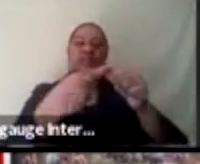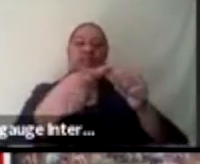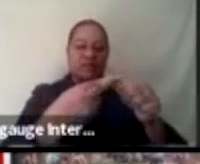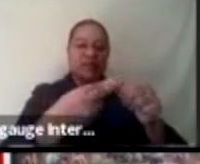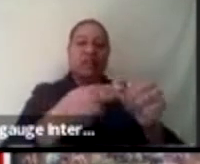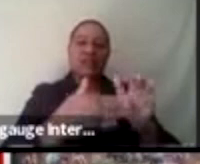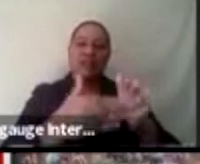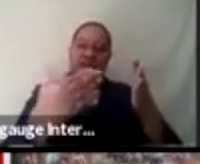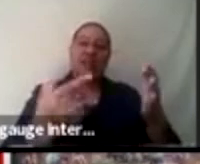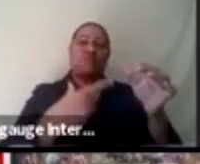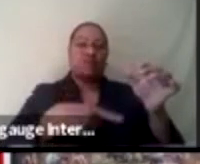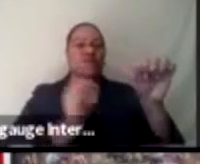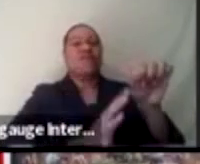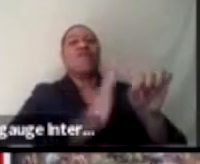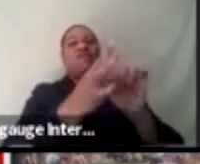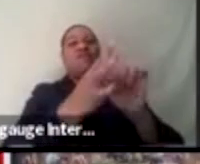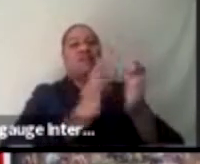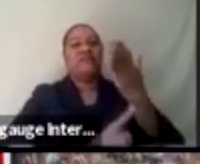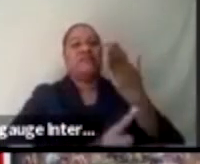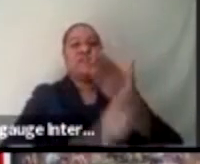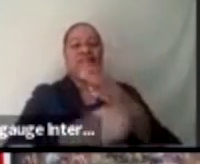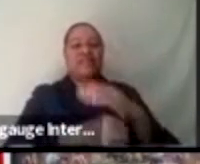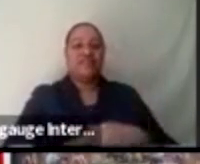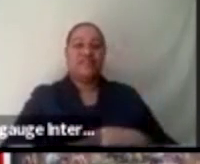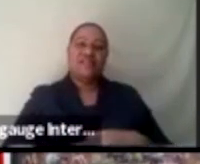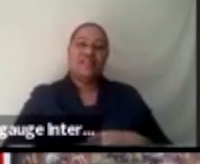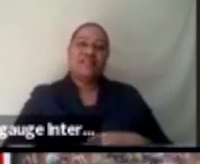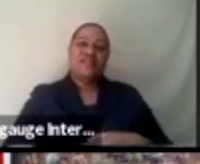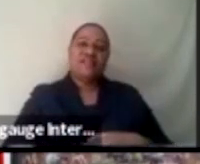heartbreaking COVID-19 pandemic.